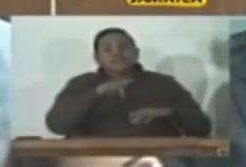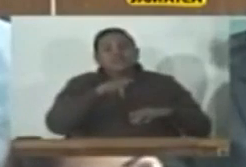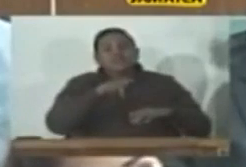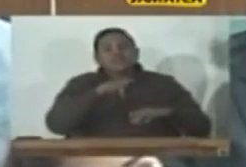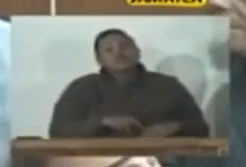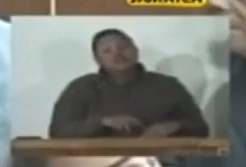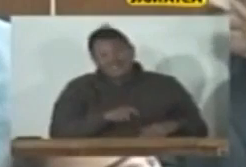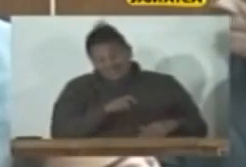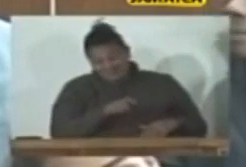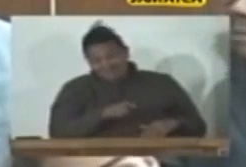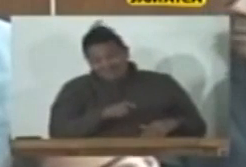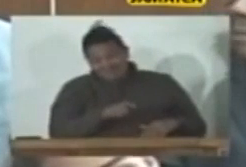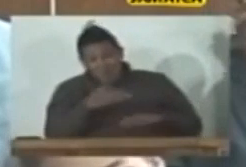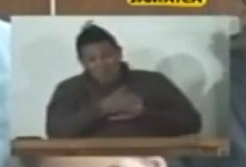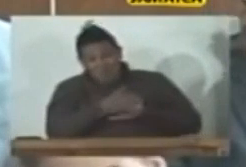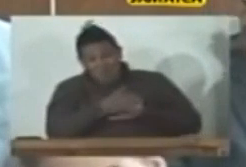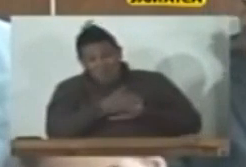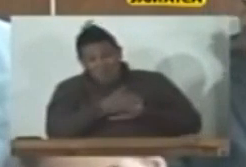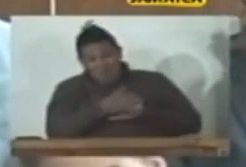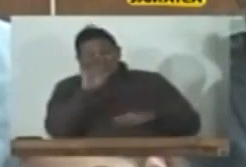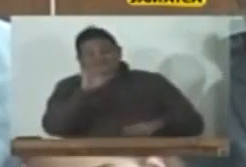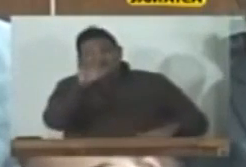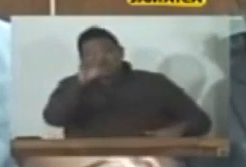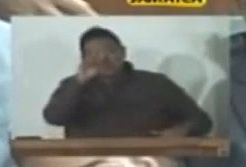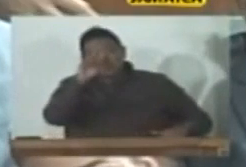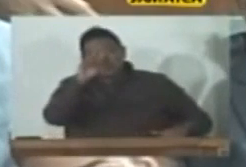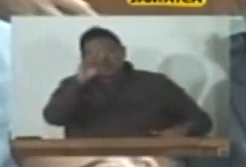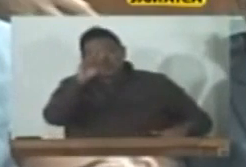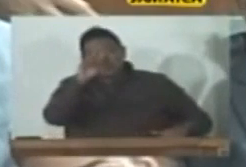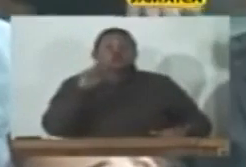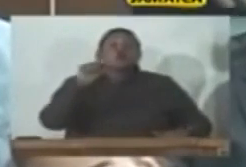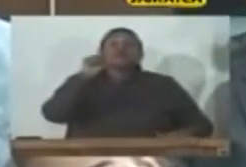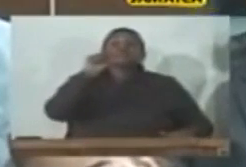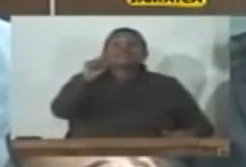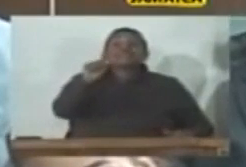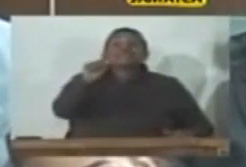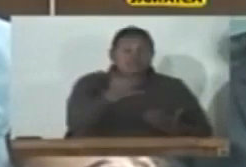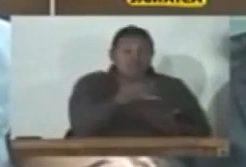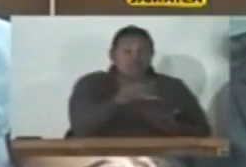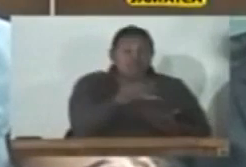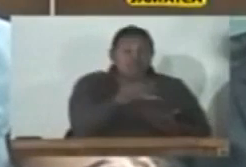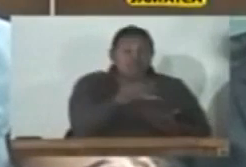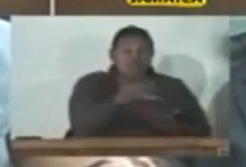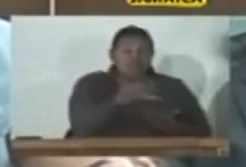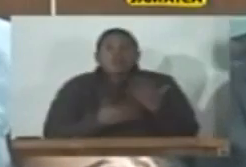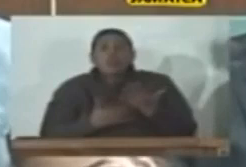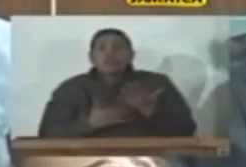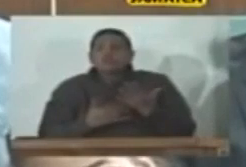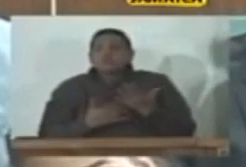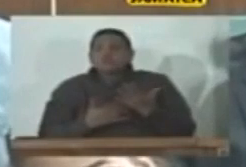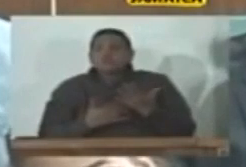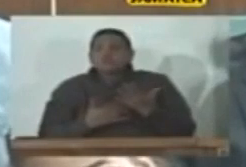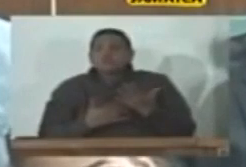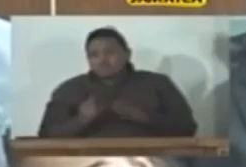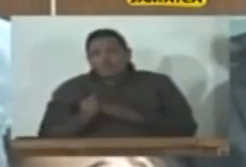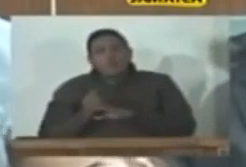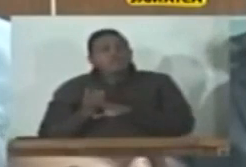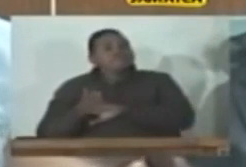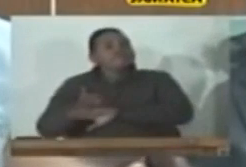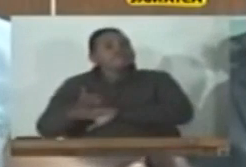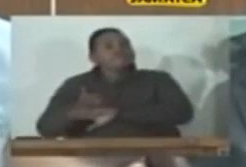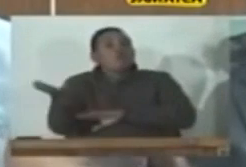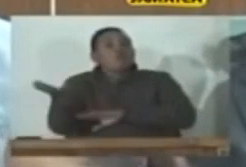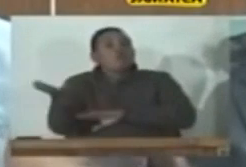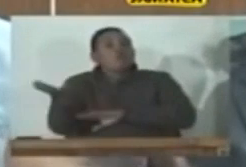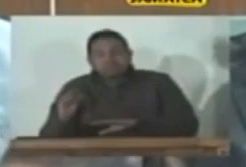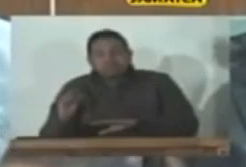has exceeded even the nominal growth over the period. Mr. Speaker, all this tax money didn't come from growth, as there has